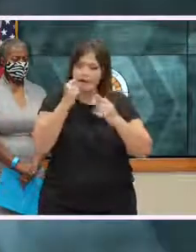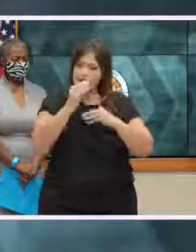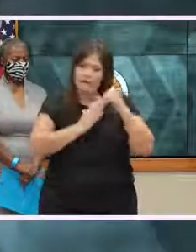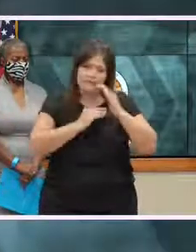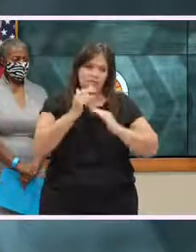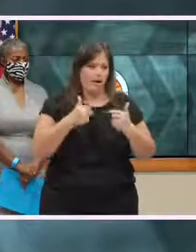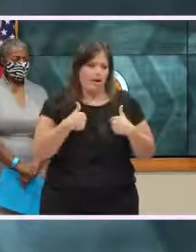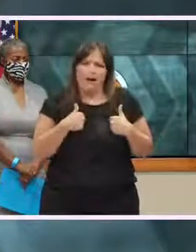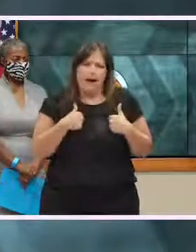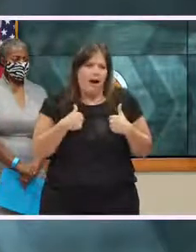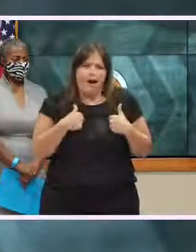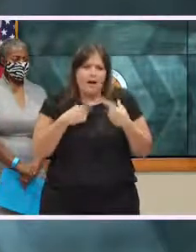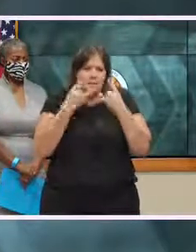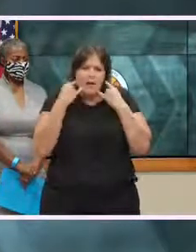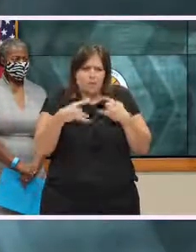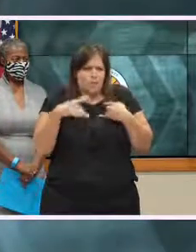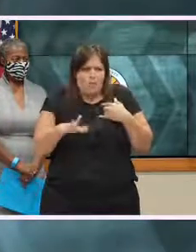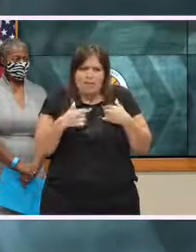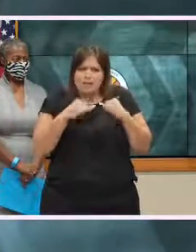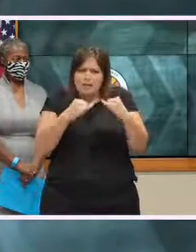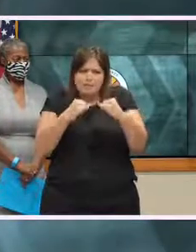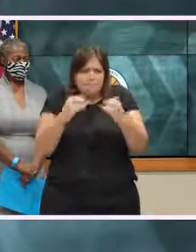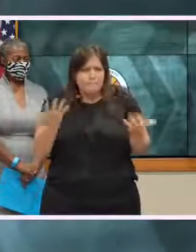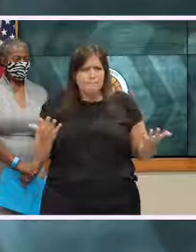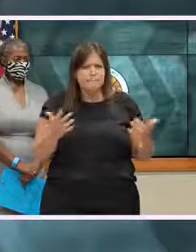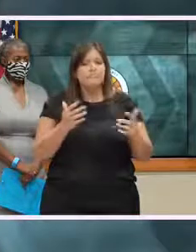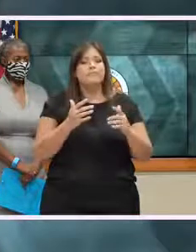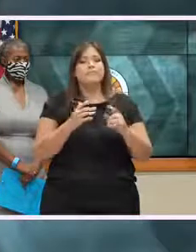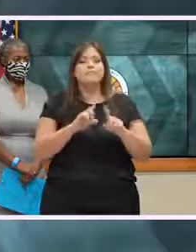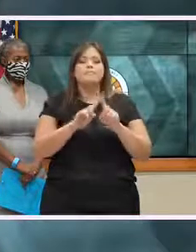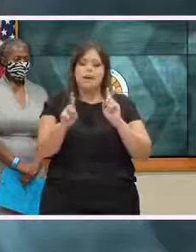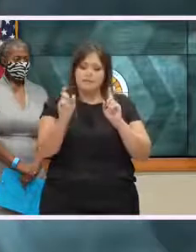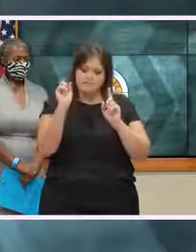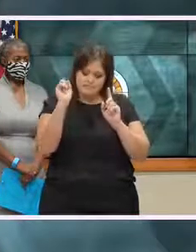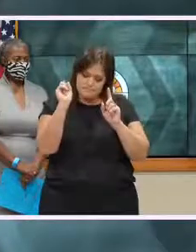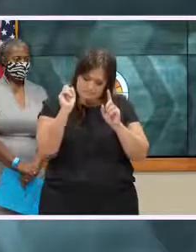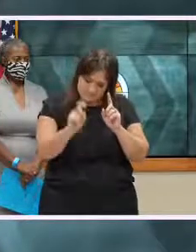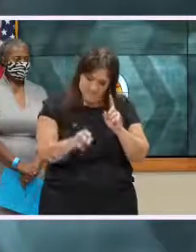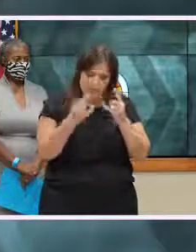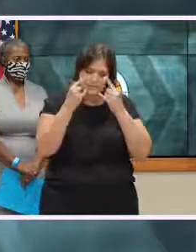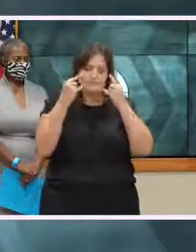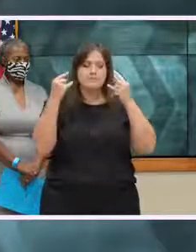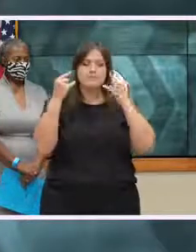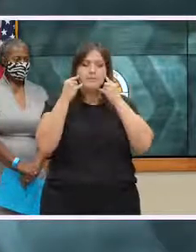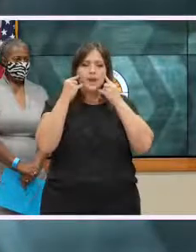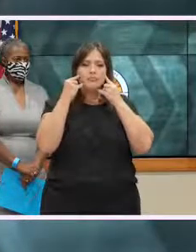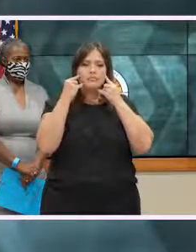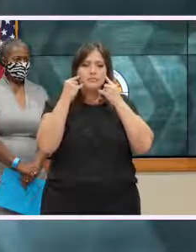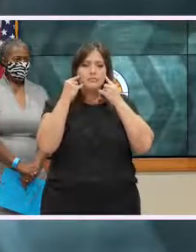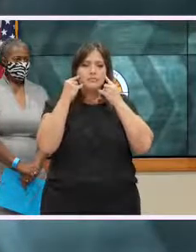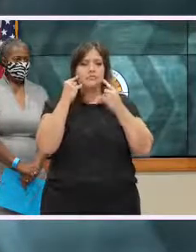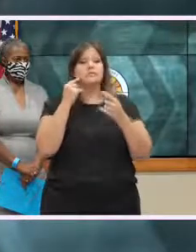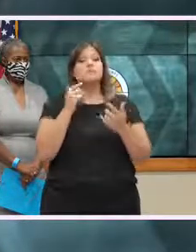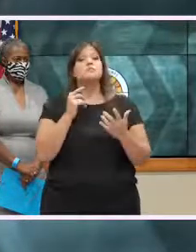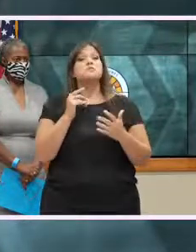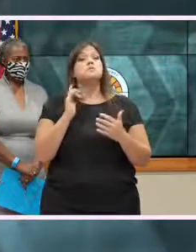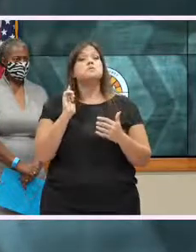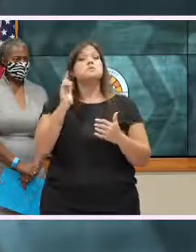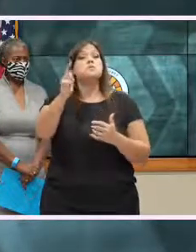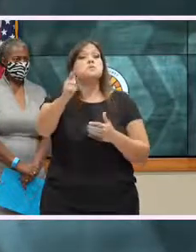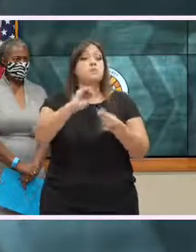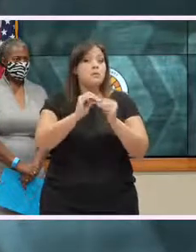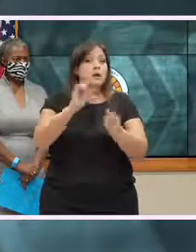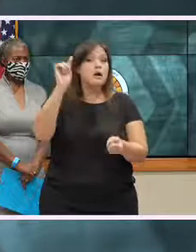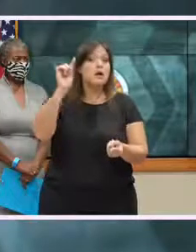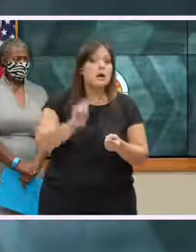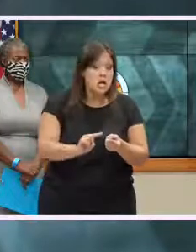wearing masks either. But until we get the numbers back down, let's all wear our masks again.